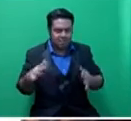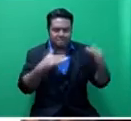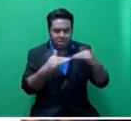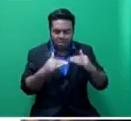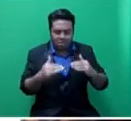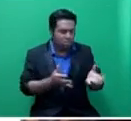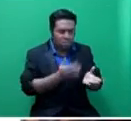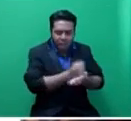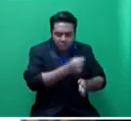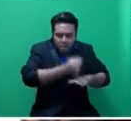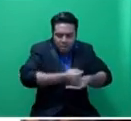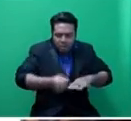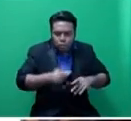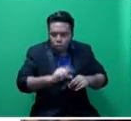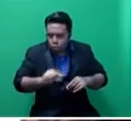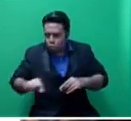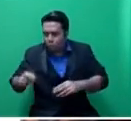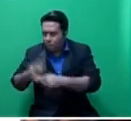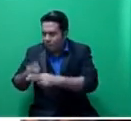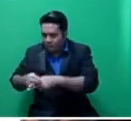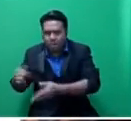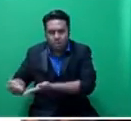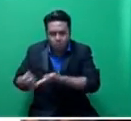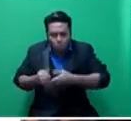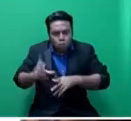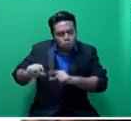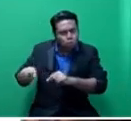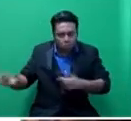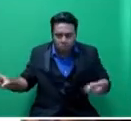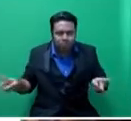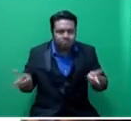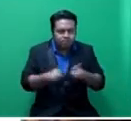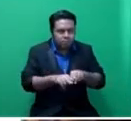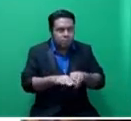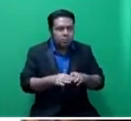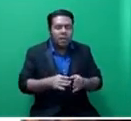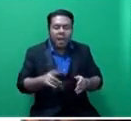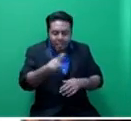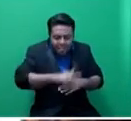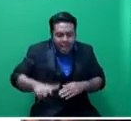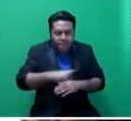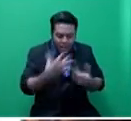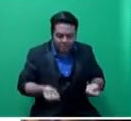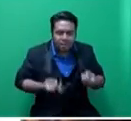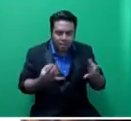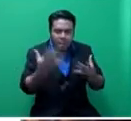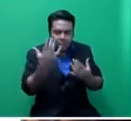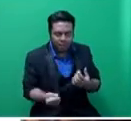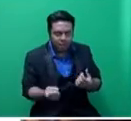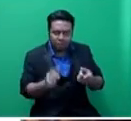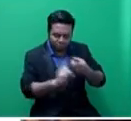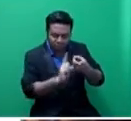all the stakeholders. That's the way forward for Fiji. Land must be available, first